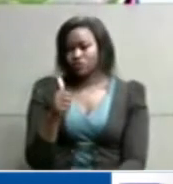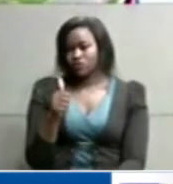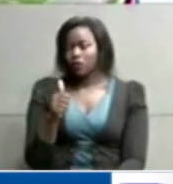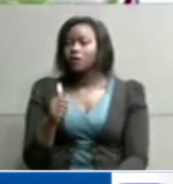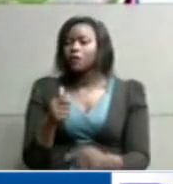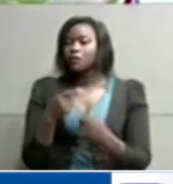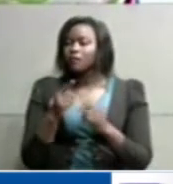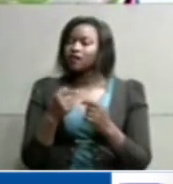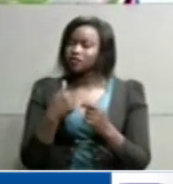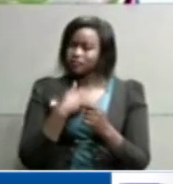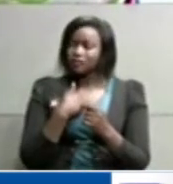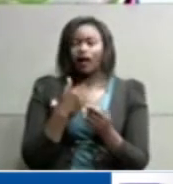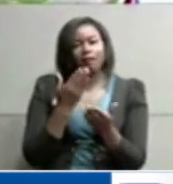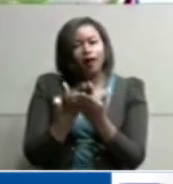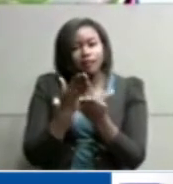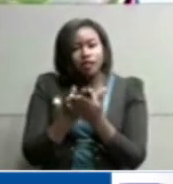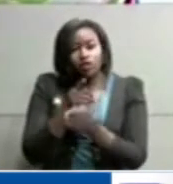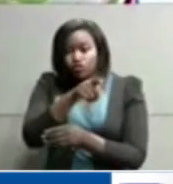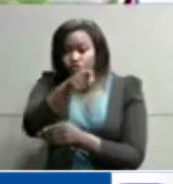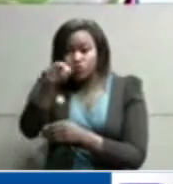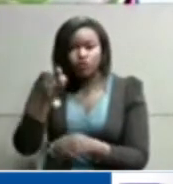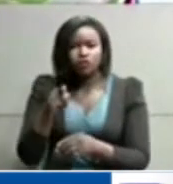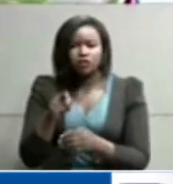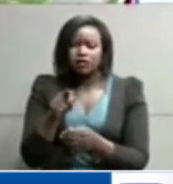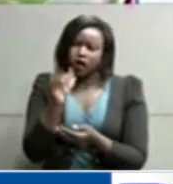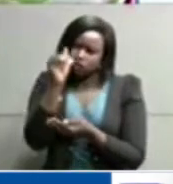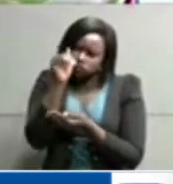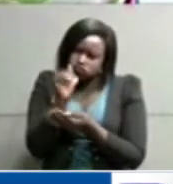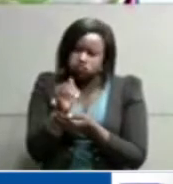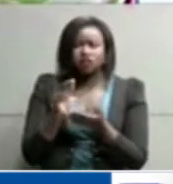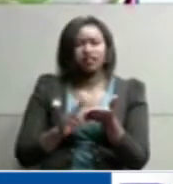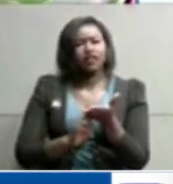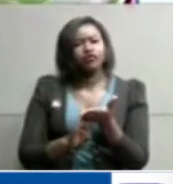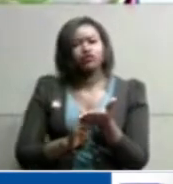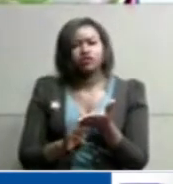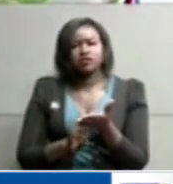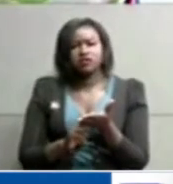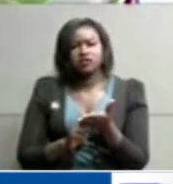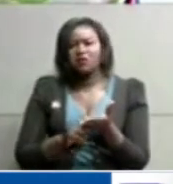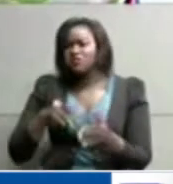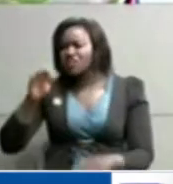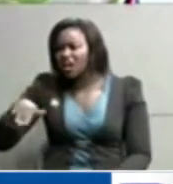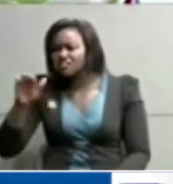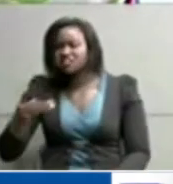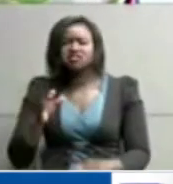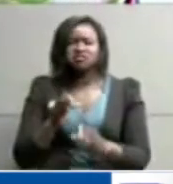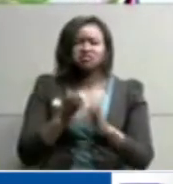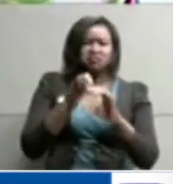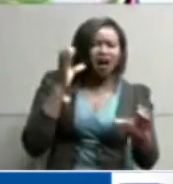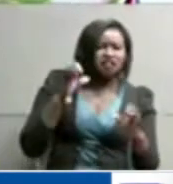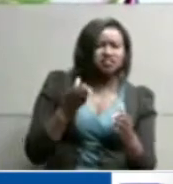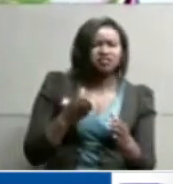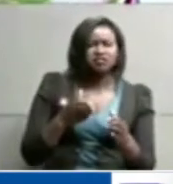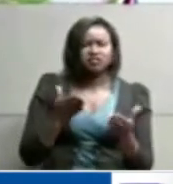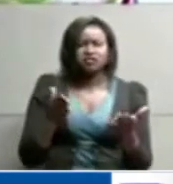but I'm appealing to you to minimize the use of those public transport